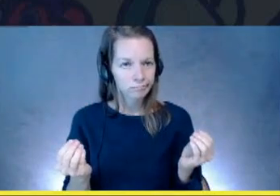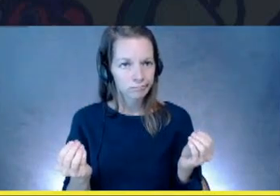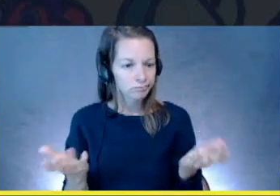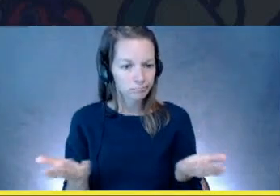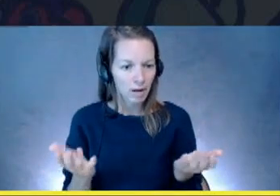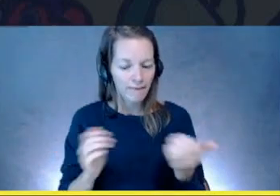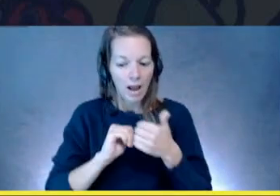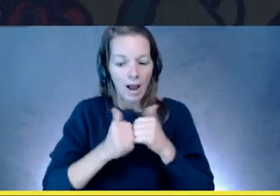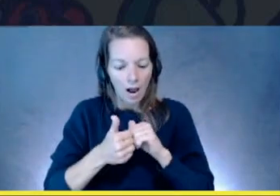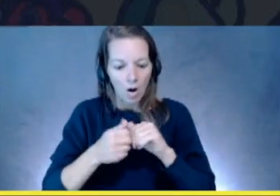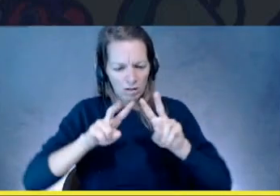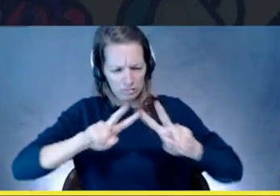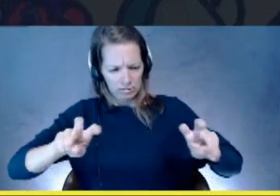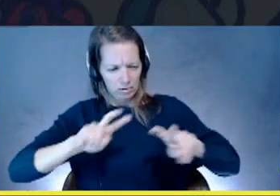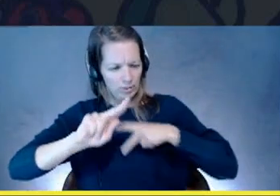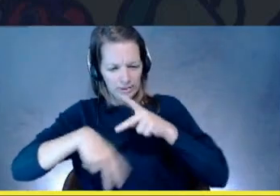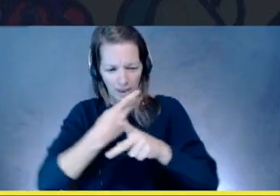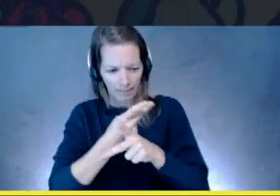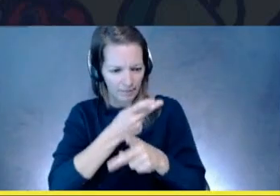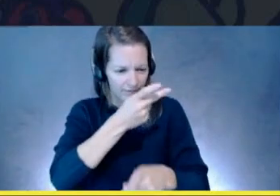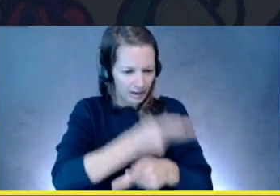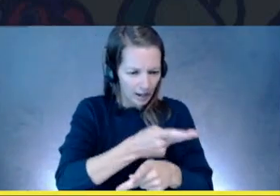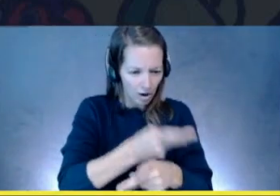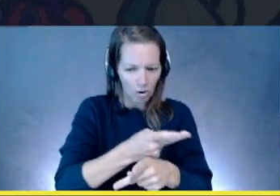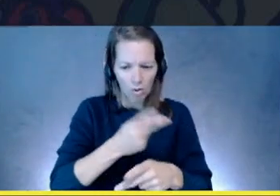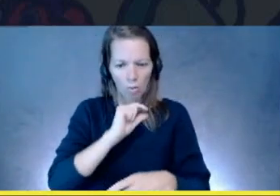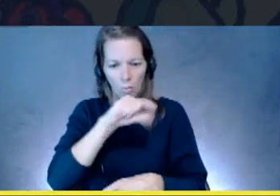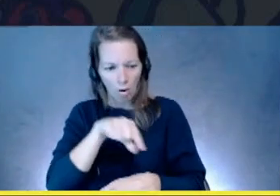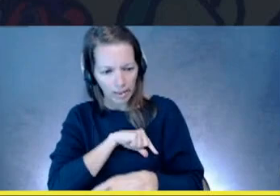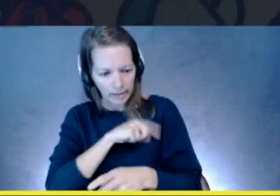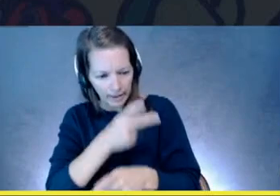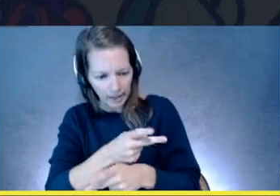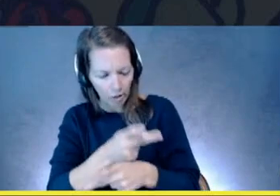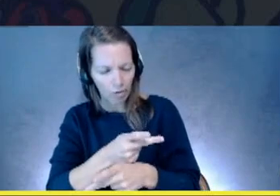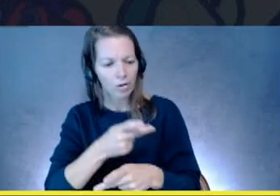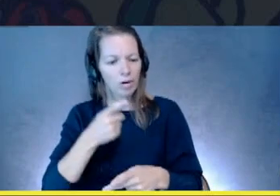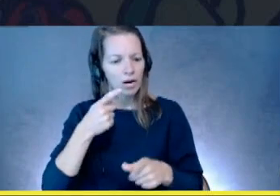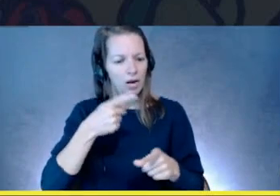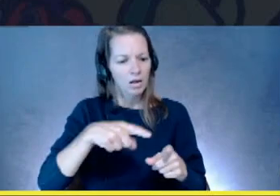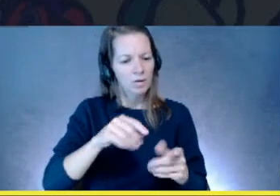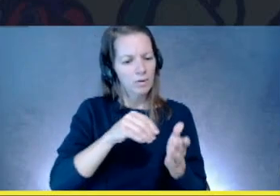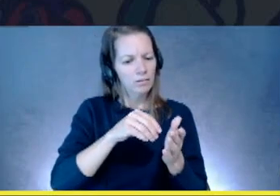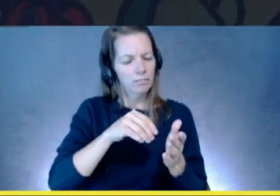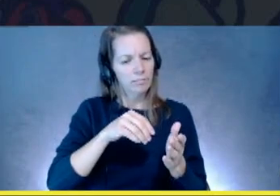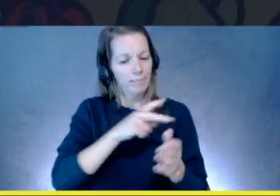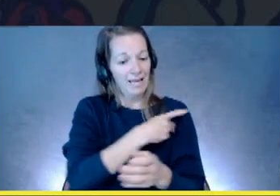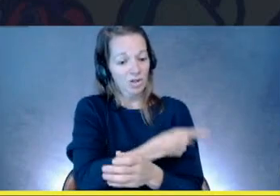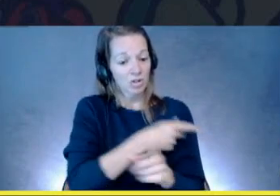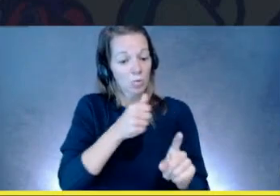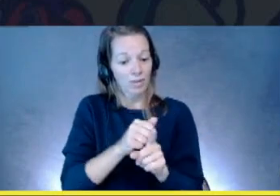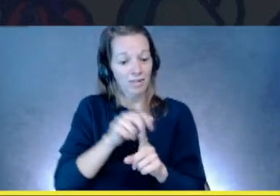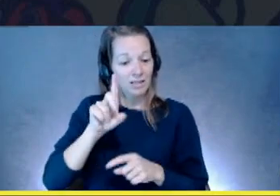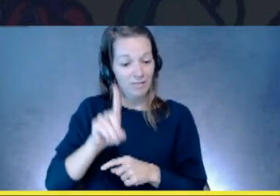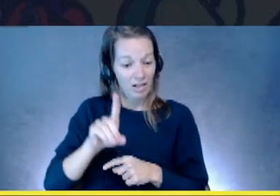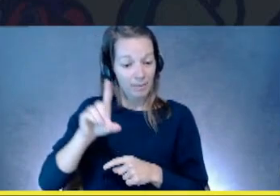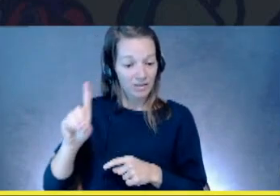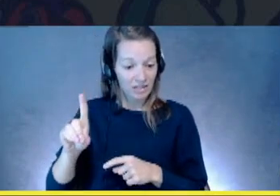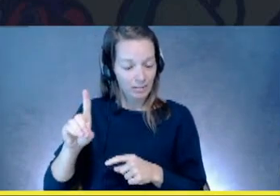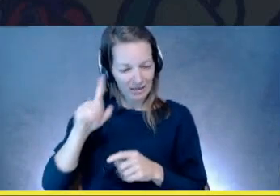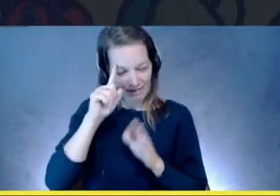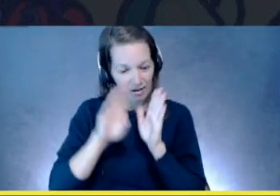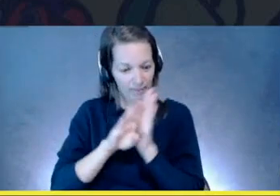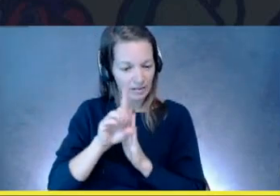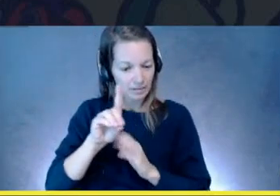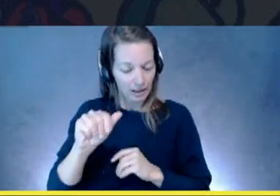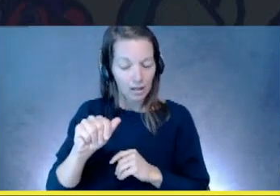what type of care, what quality care patients with developmental disabilities receive when they access care in hospitals, when they